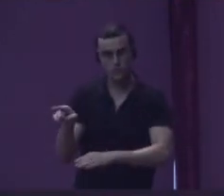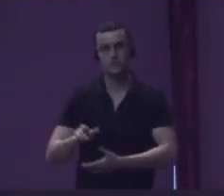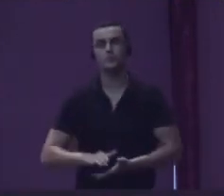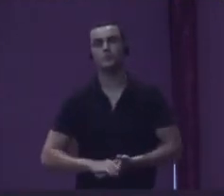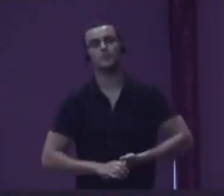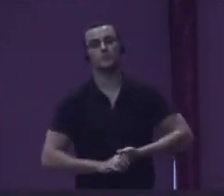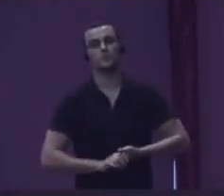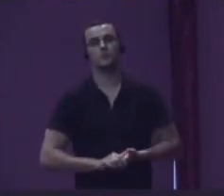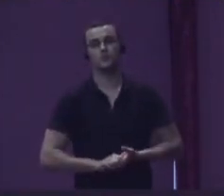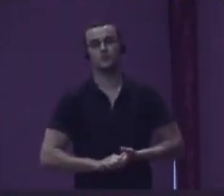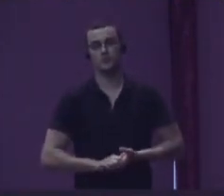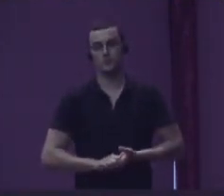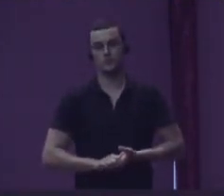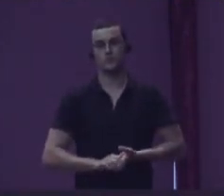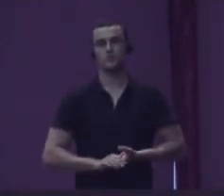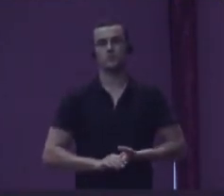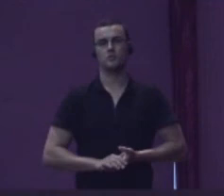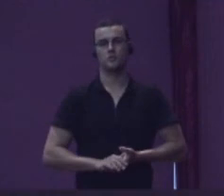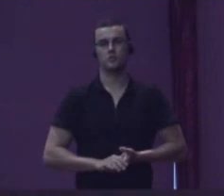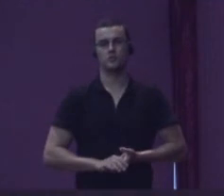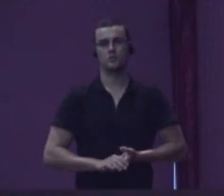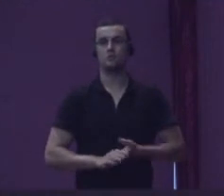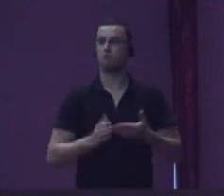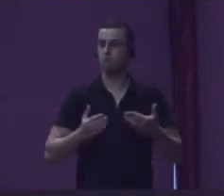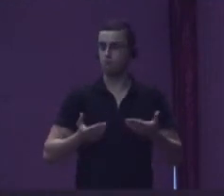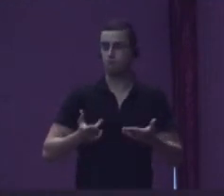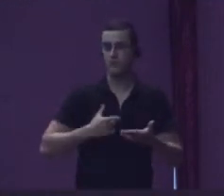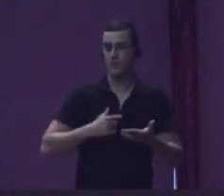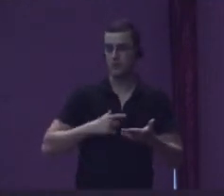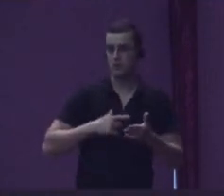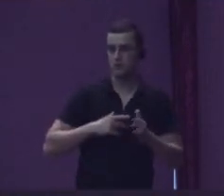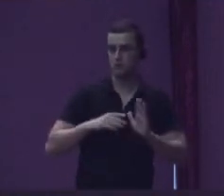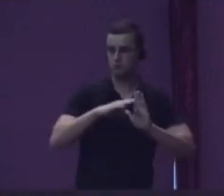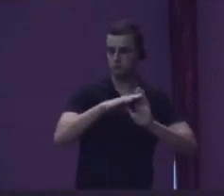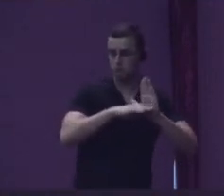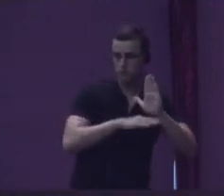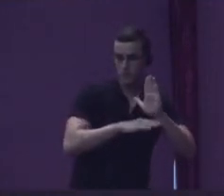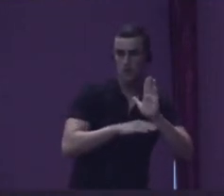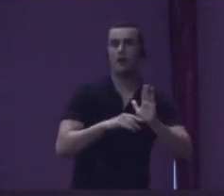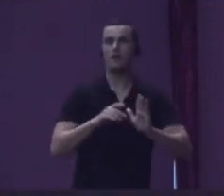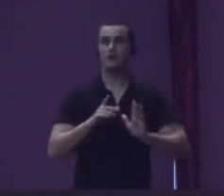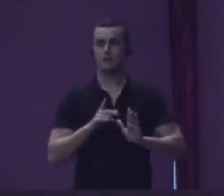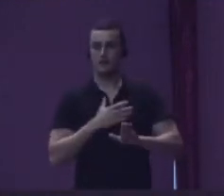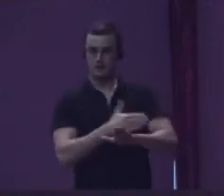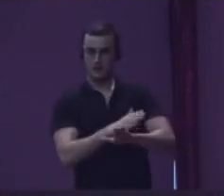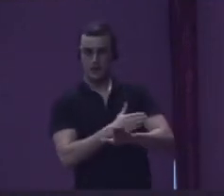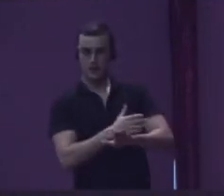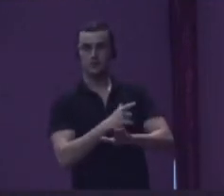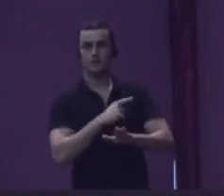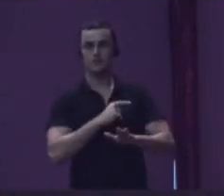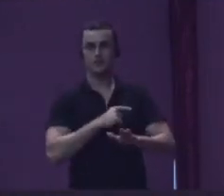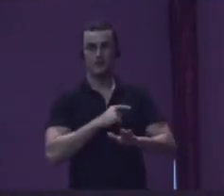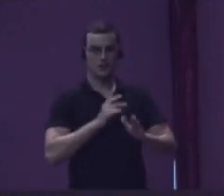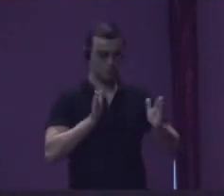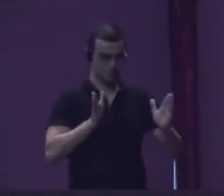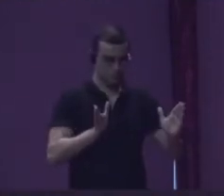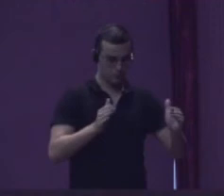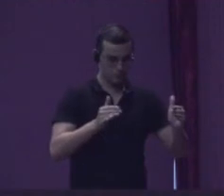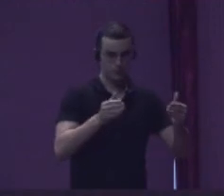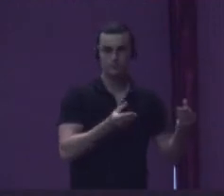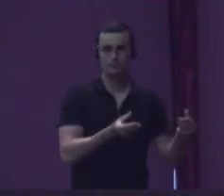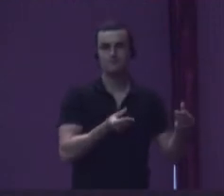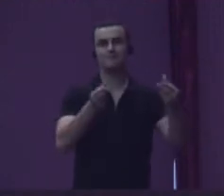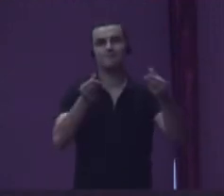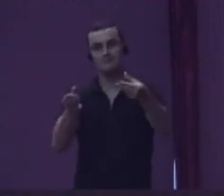midwifery kit, and they use it. So, and she also might massage,